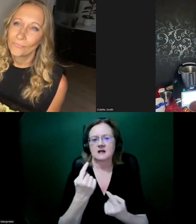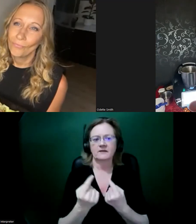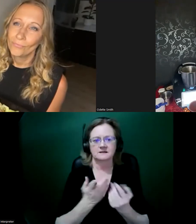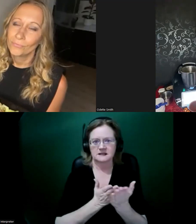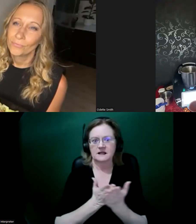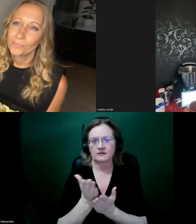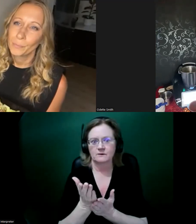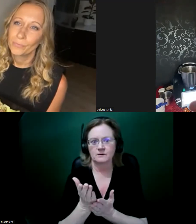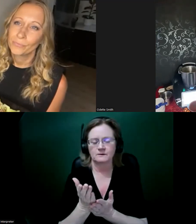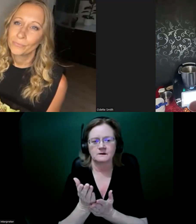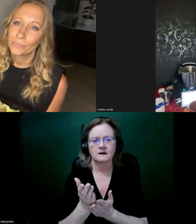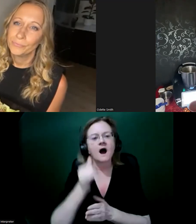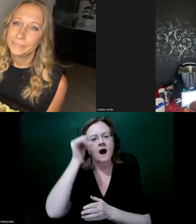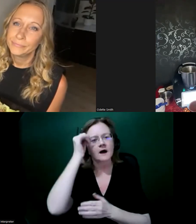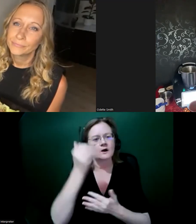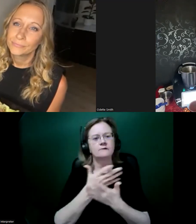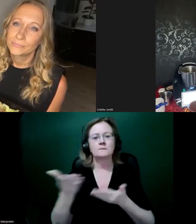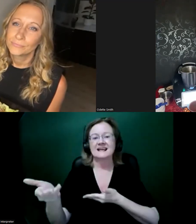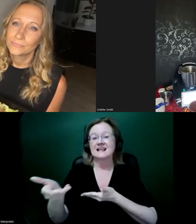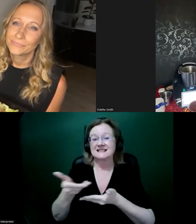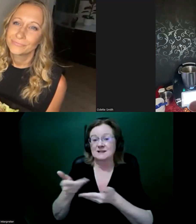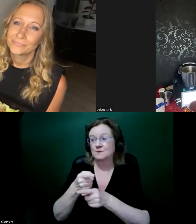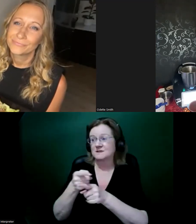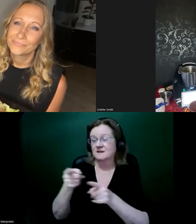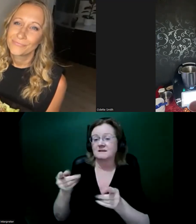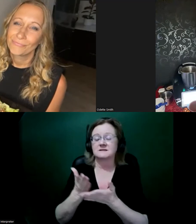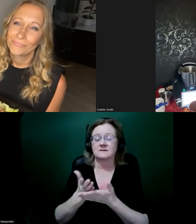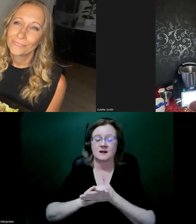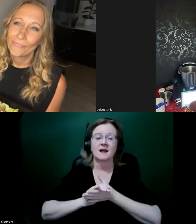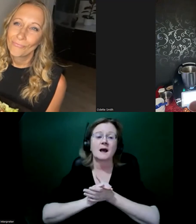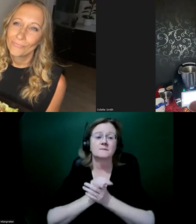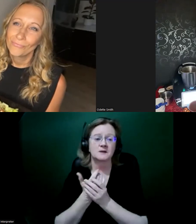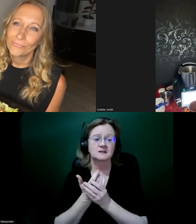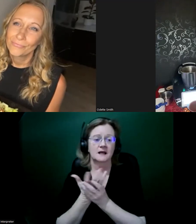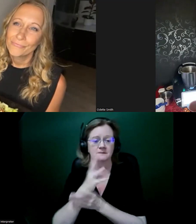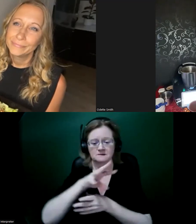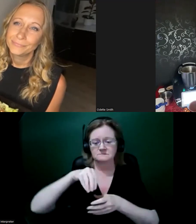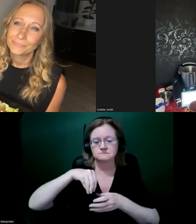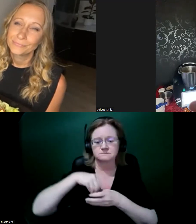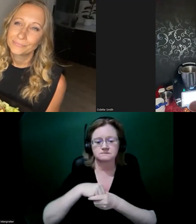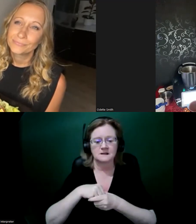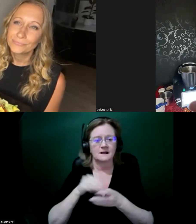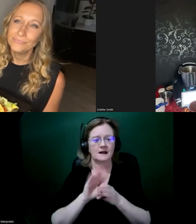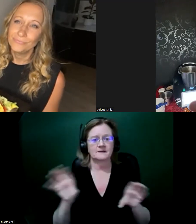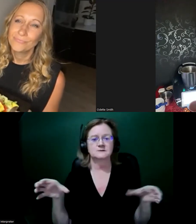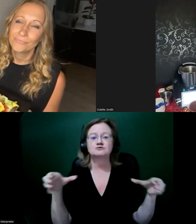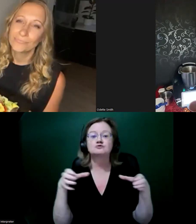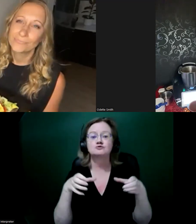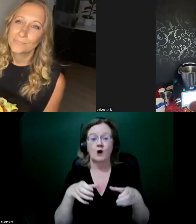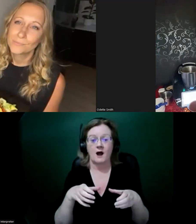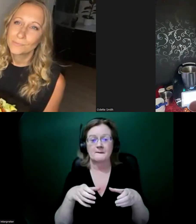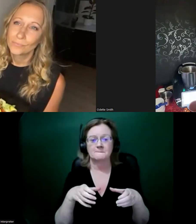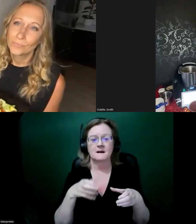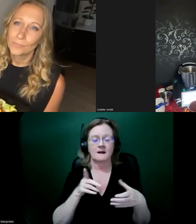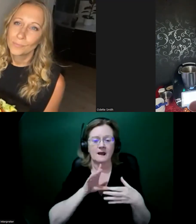So I know for a lot of our consultants, they've really, really appreciated being part of this tribe and being able to connect